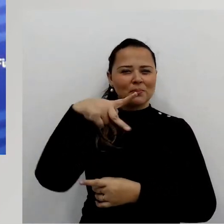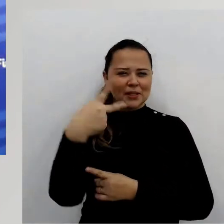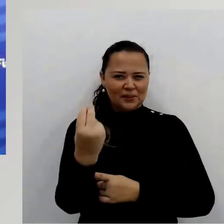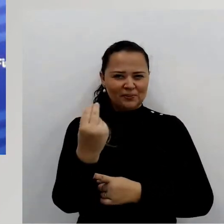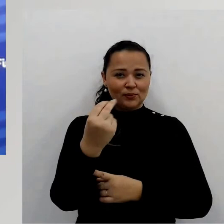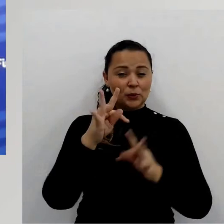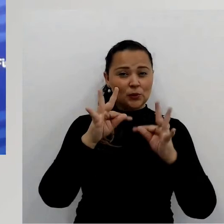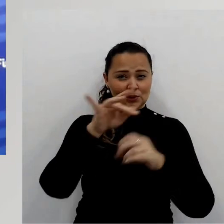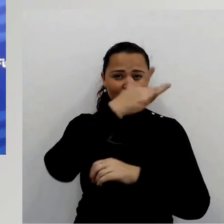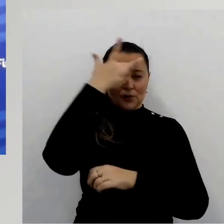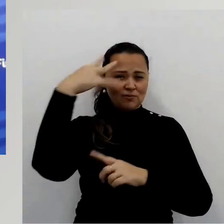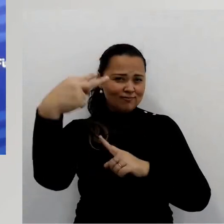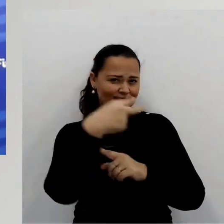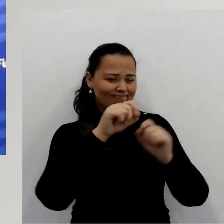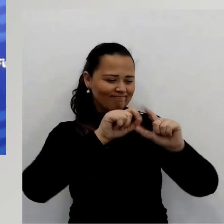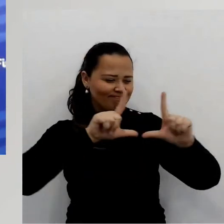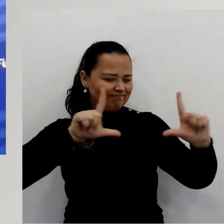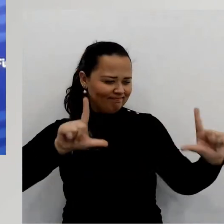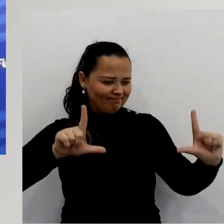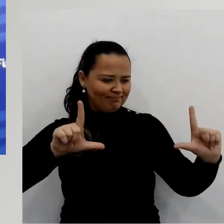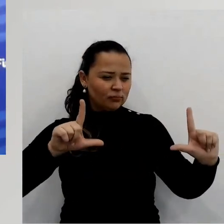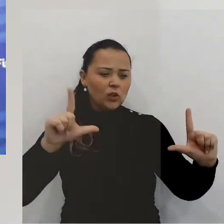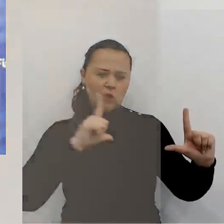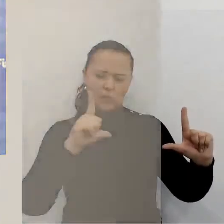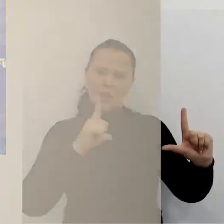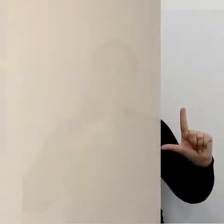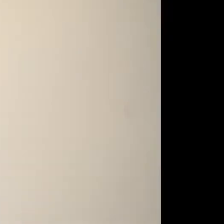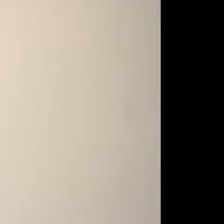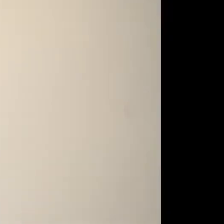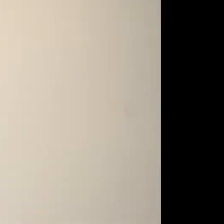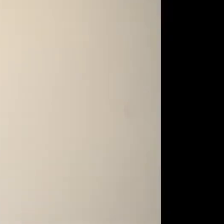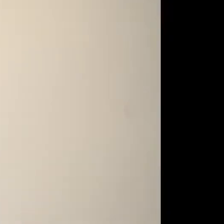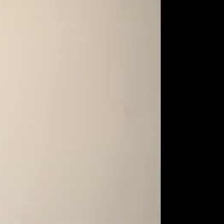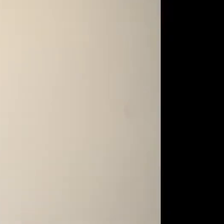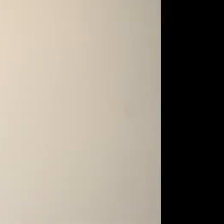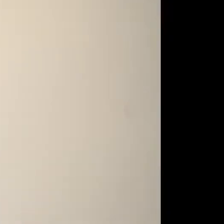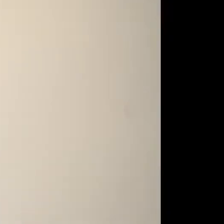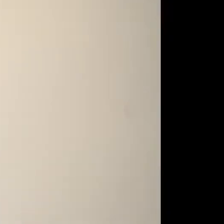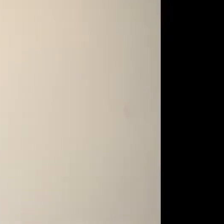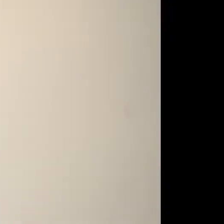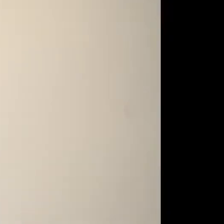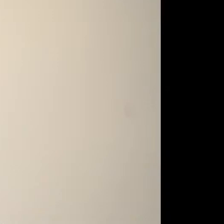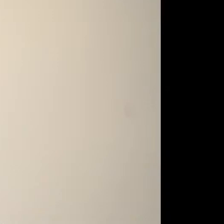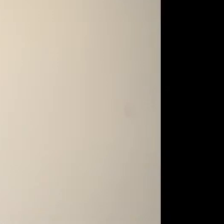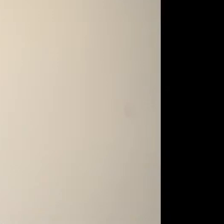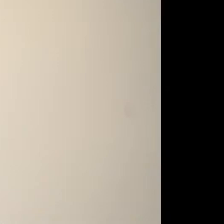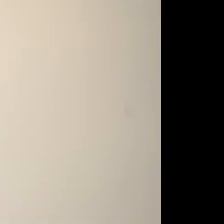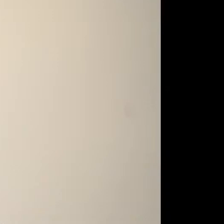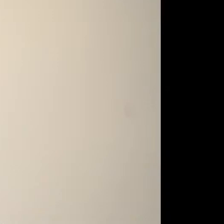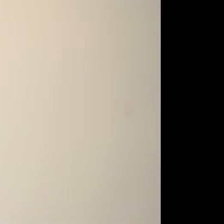Sobrinho. As you can see that it's been installed in the unit.